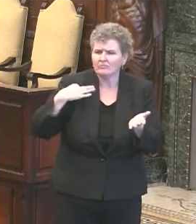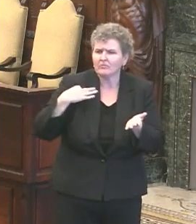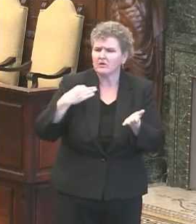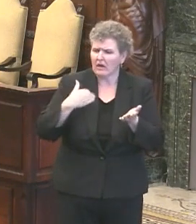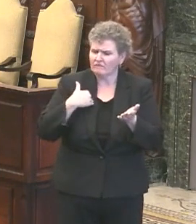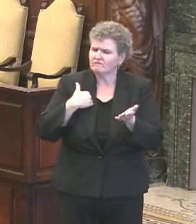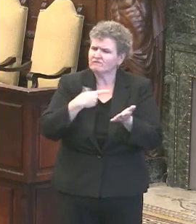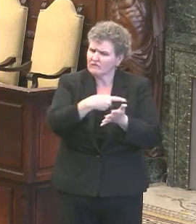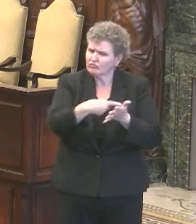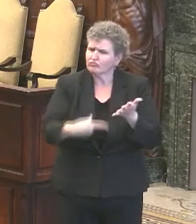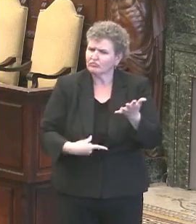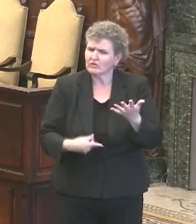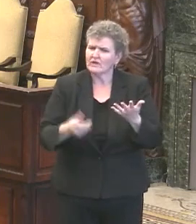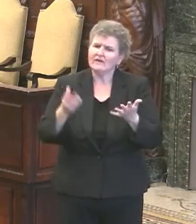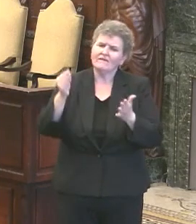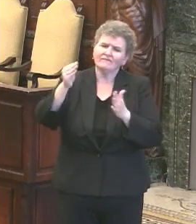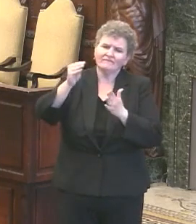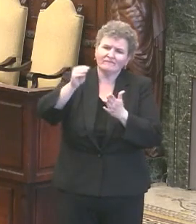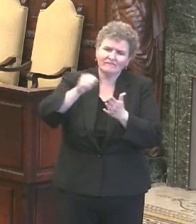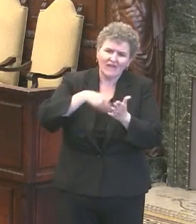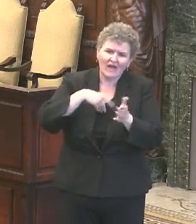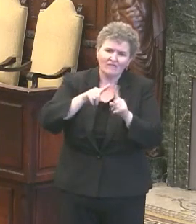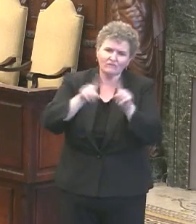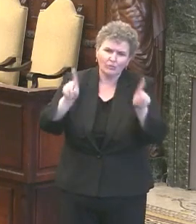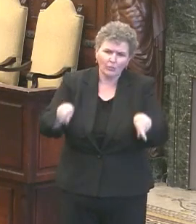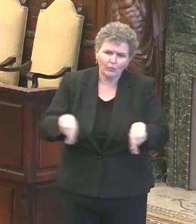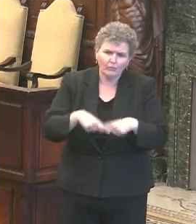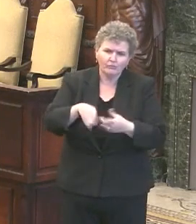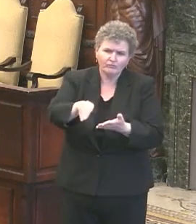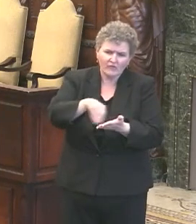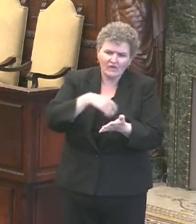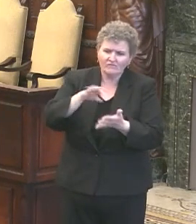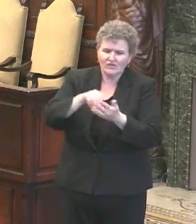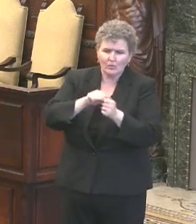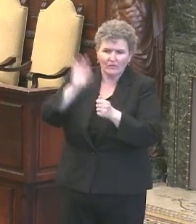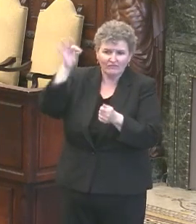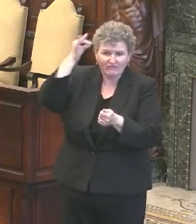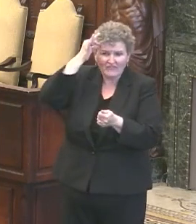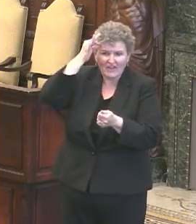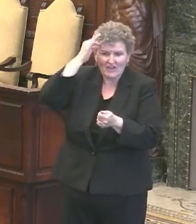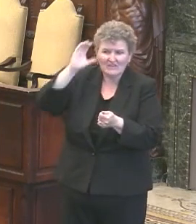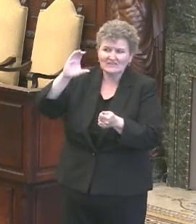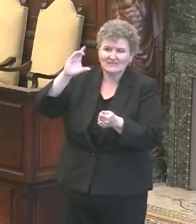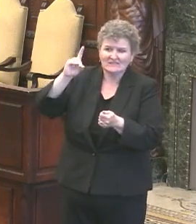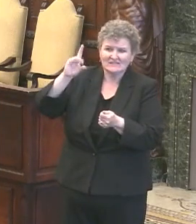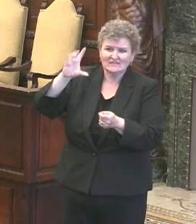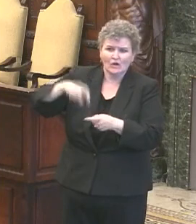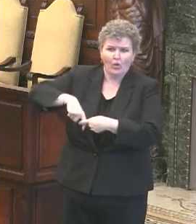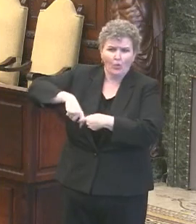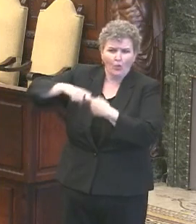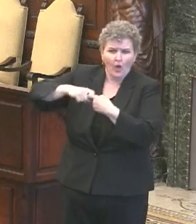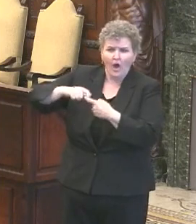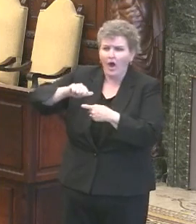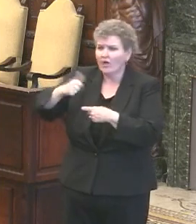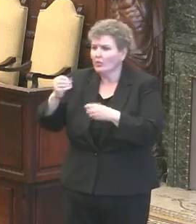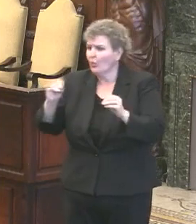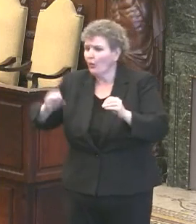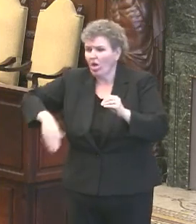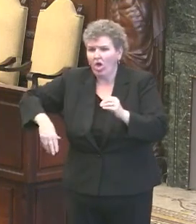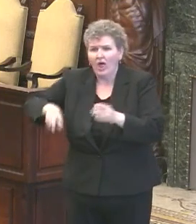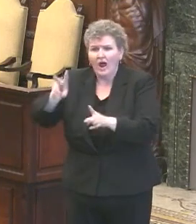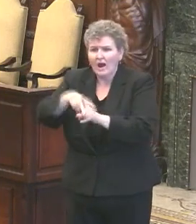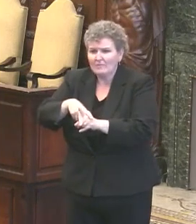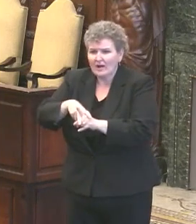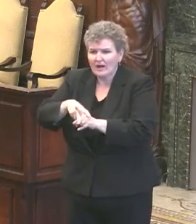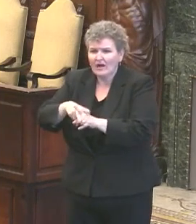to fill out a declaration with the federal CDC moratorium. Others may not be. They can help connect them with additional